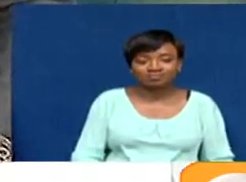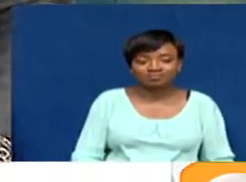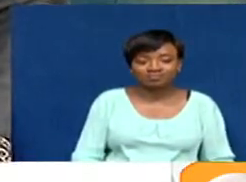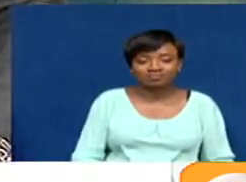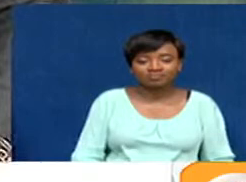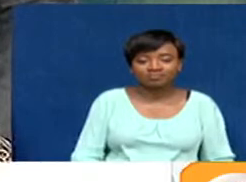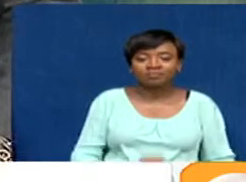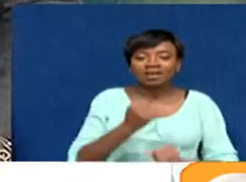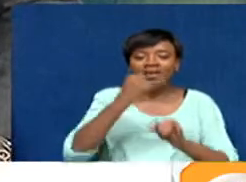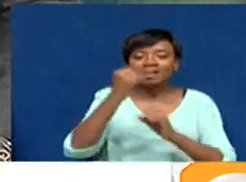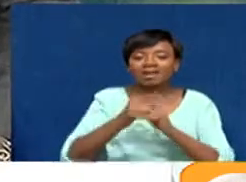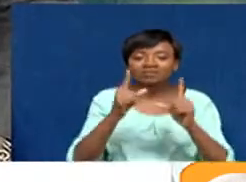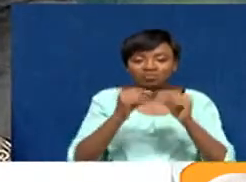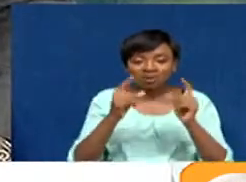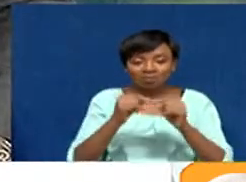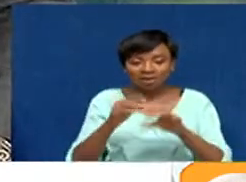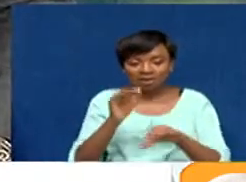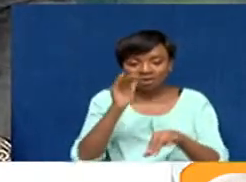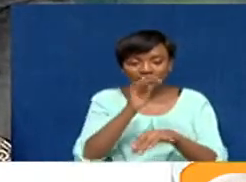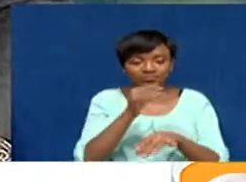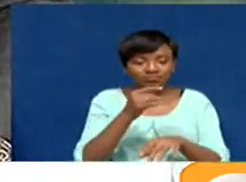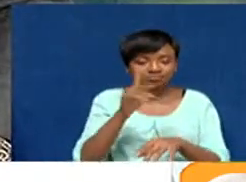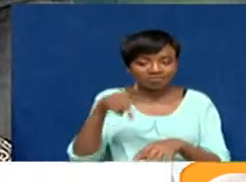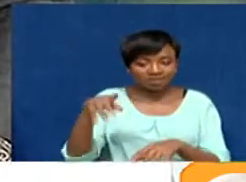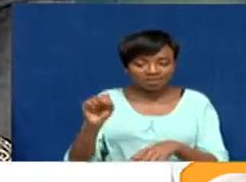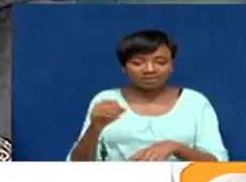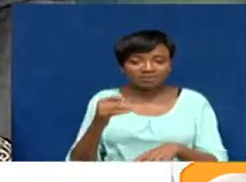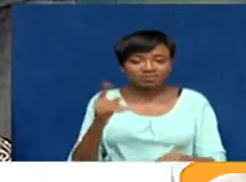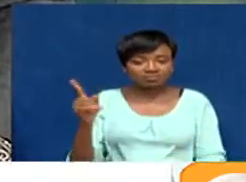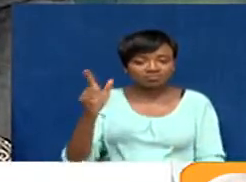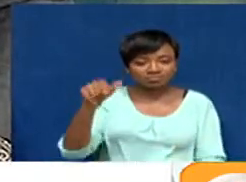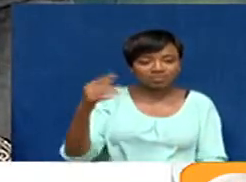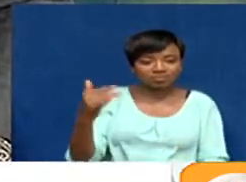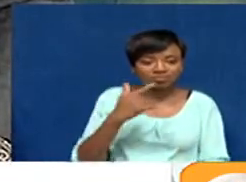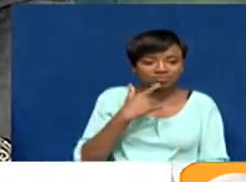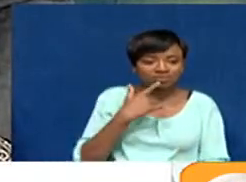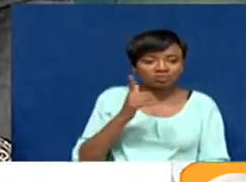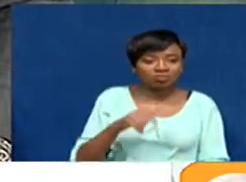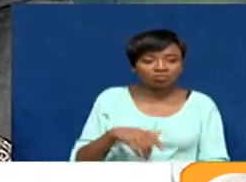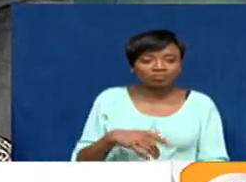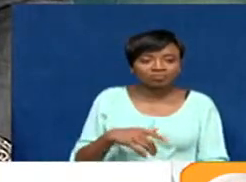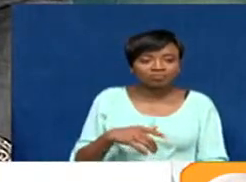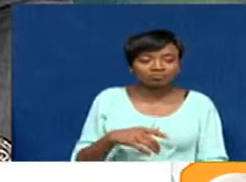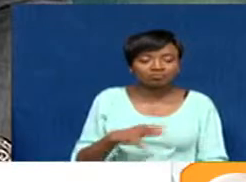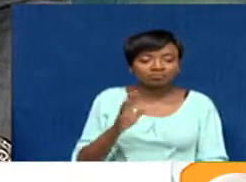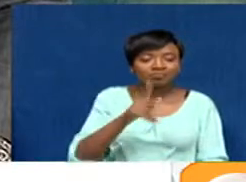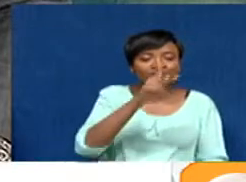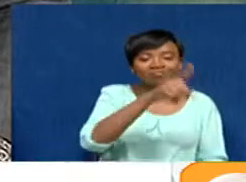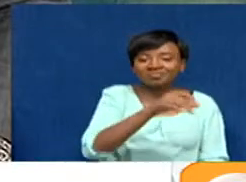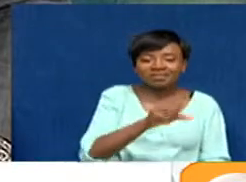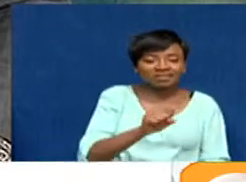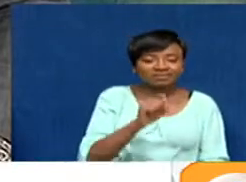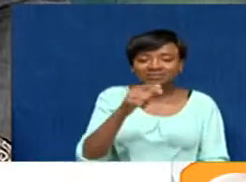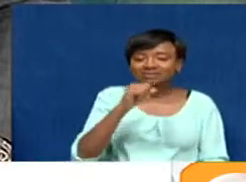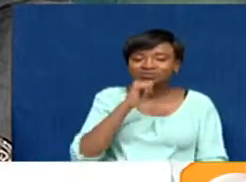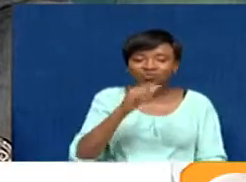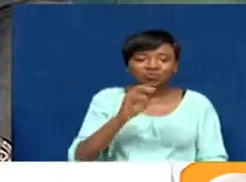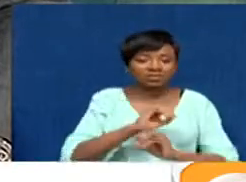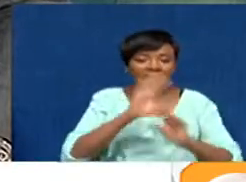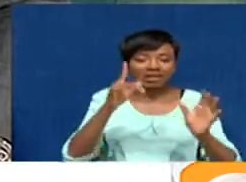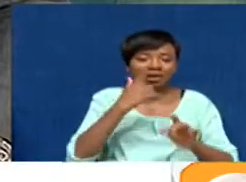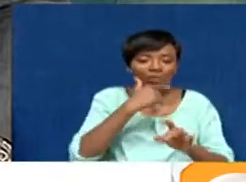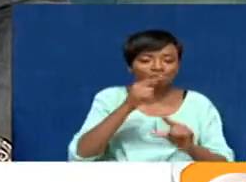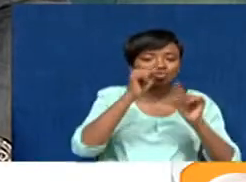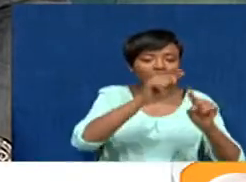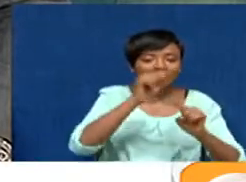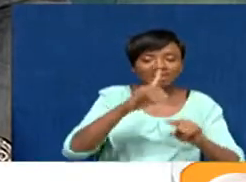you. One viewer is saying here, they still don't, they say PS not clear on who or what is to blame. He